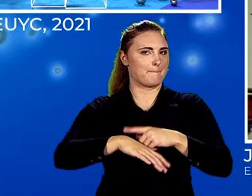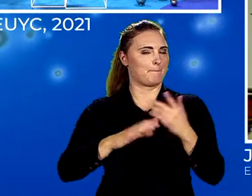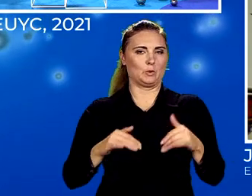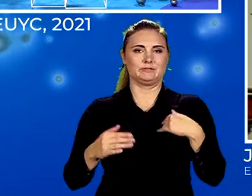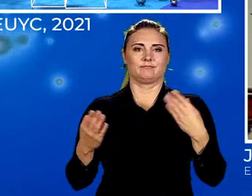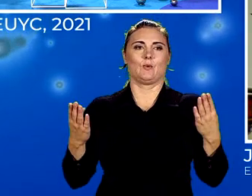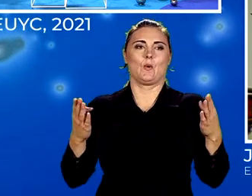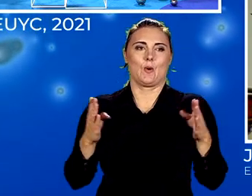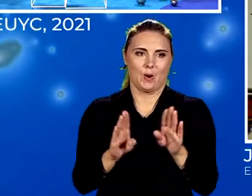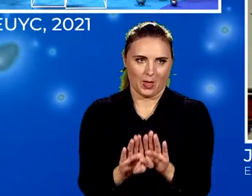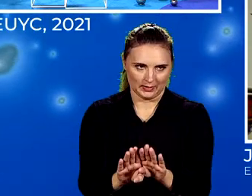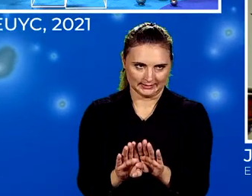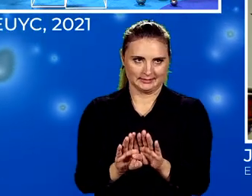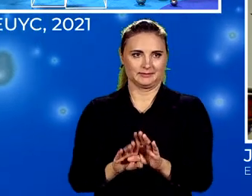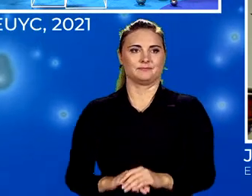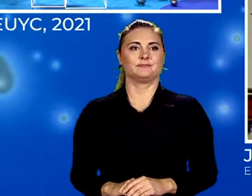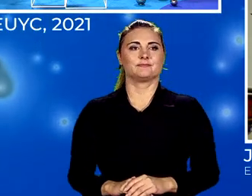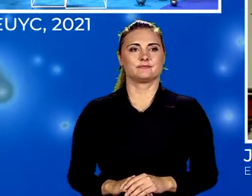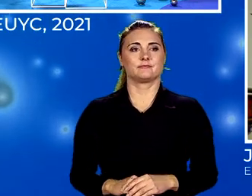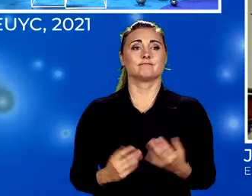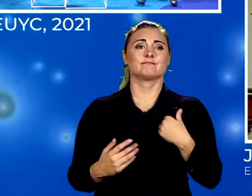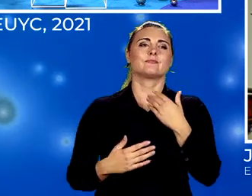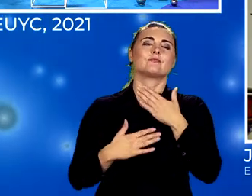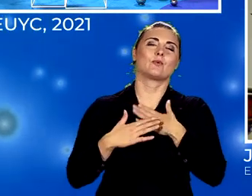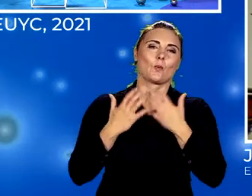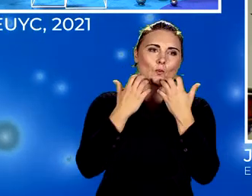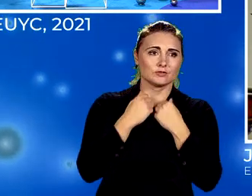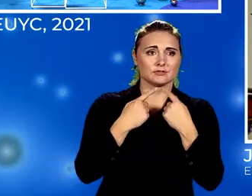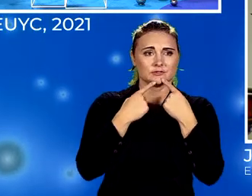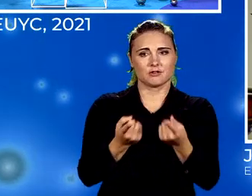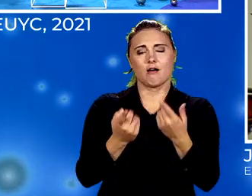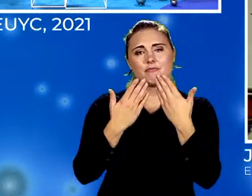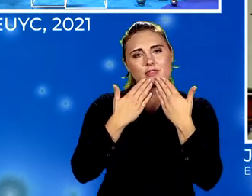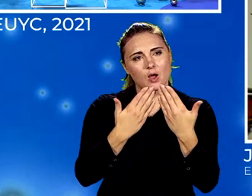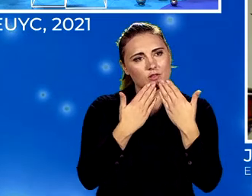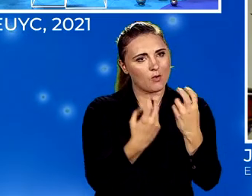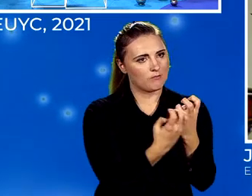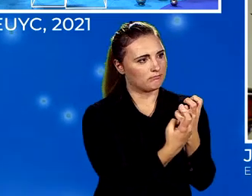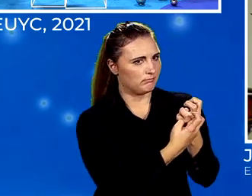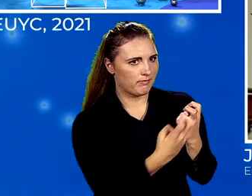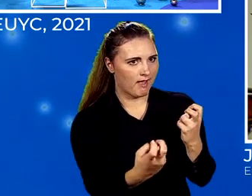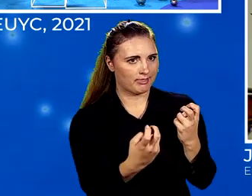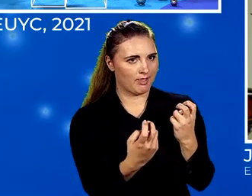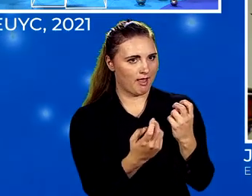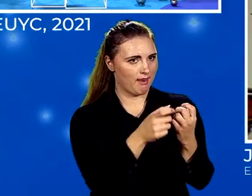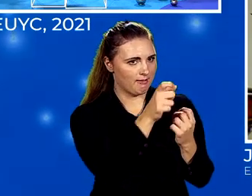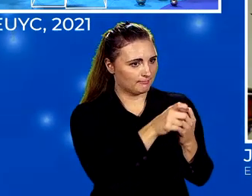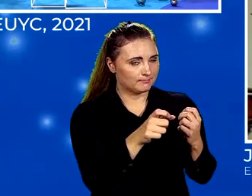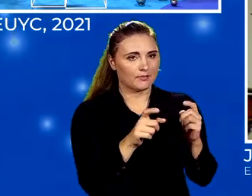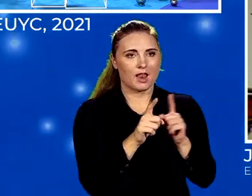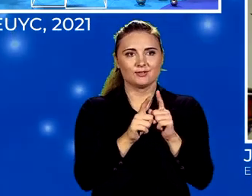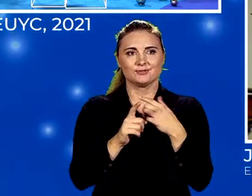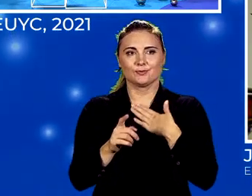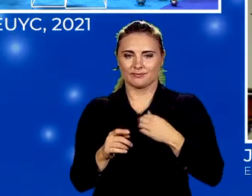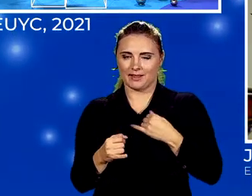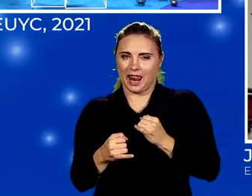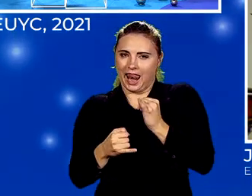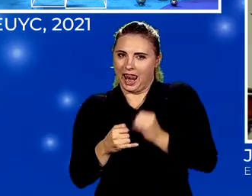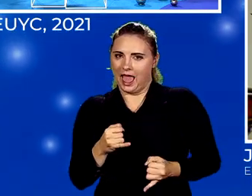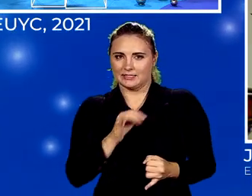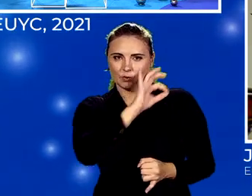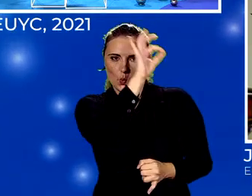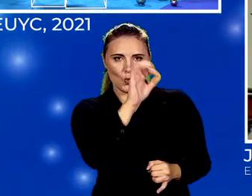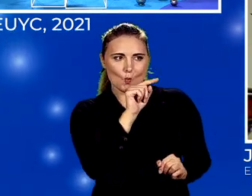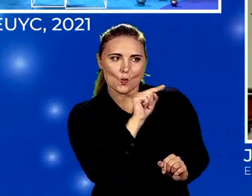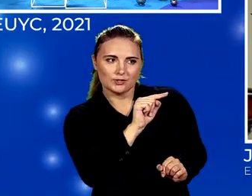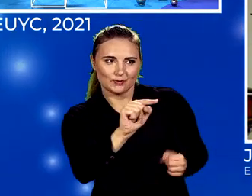open questions now. I would like to thank our guests, because I have one final question for each one of you as a closing statement. Because of time, we will not